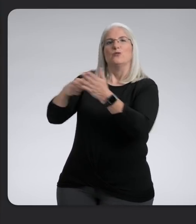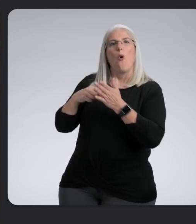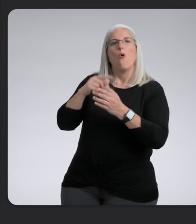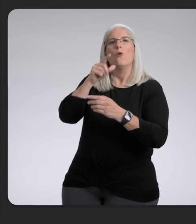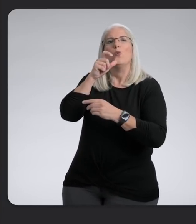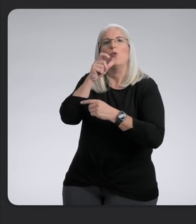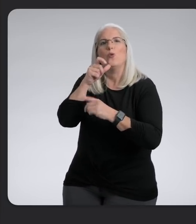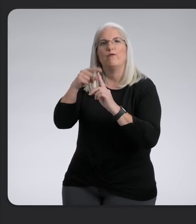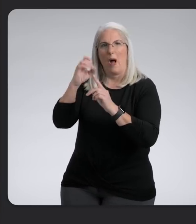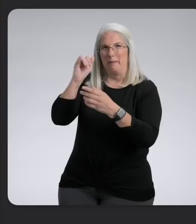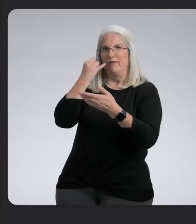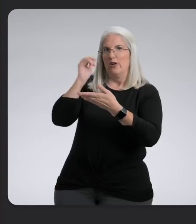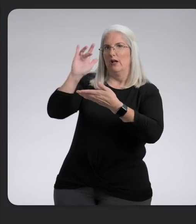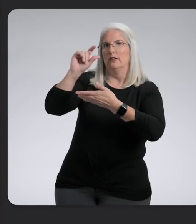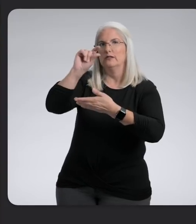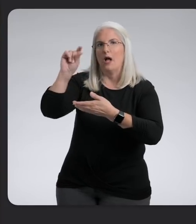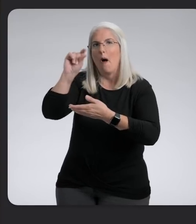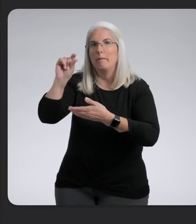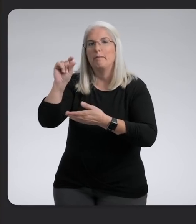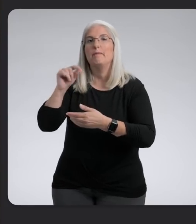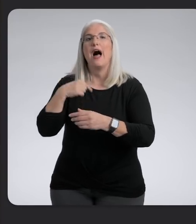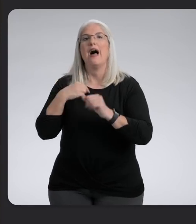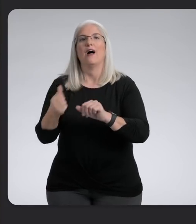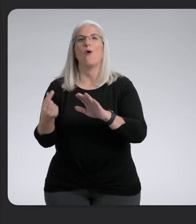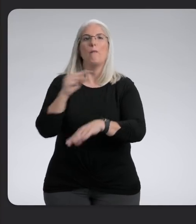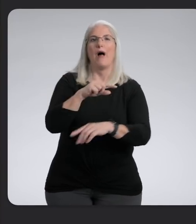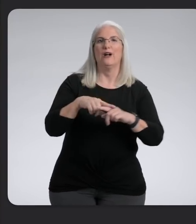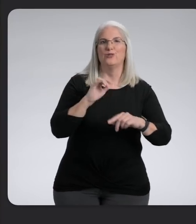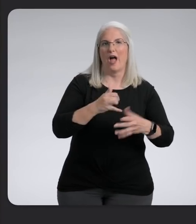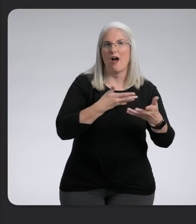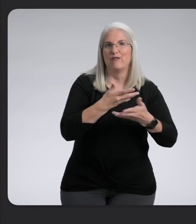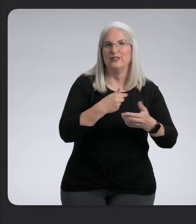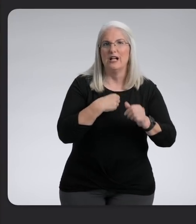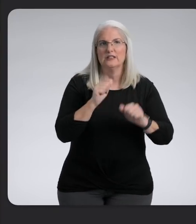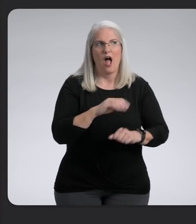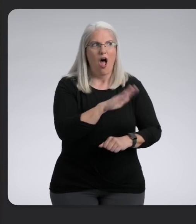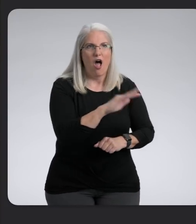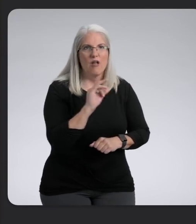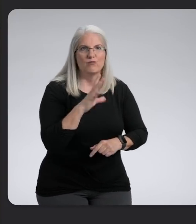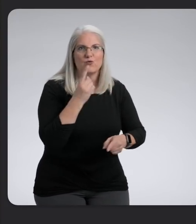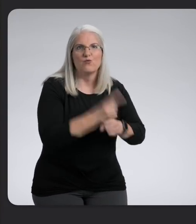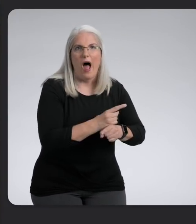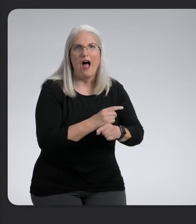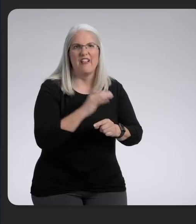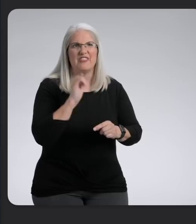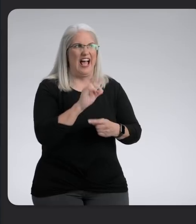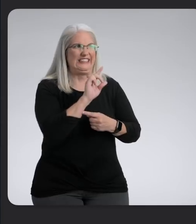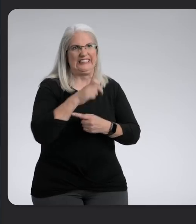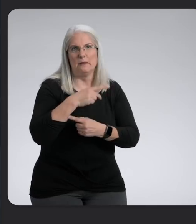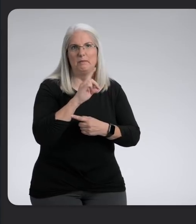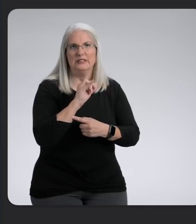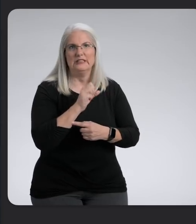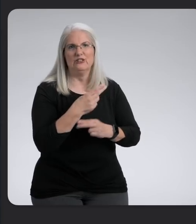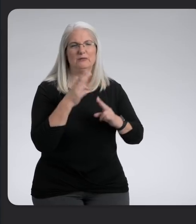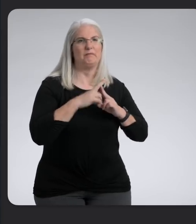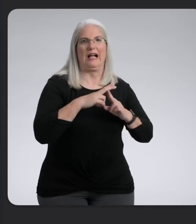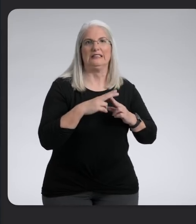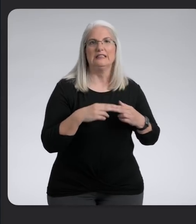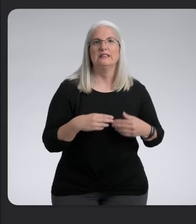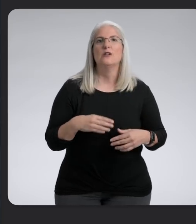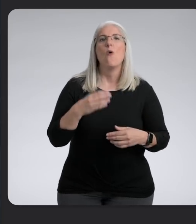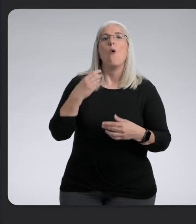to pick up our conversation and remind her that deep dish is obviously the best kind of pizza. And then get right back to